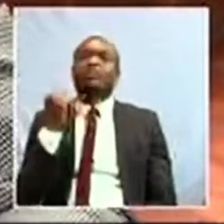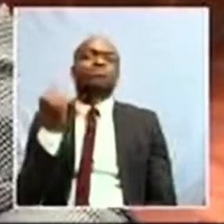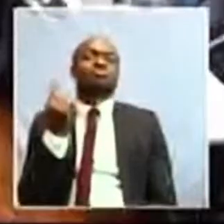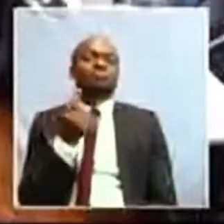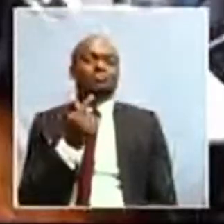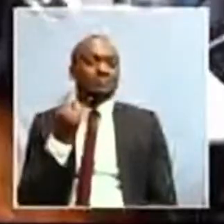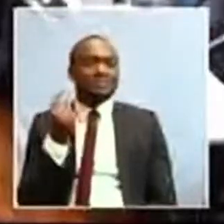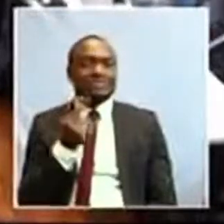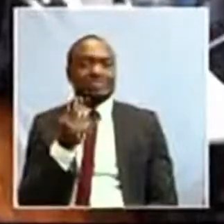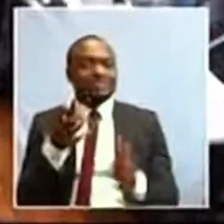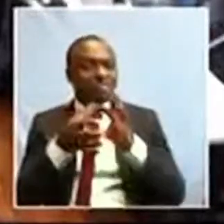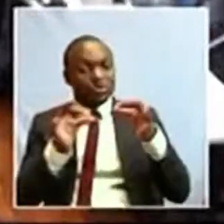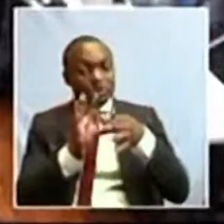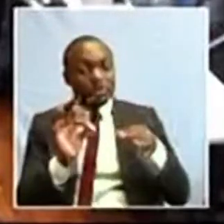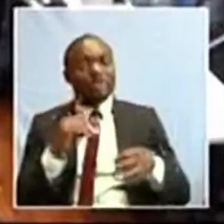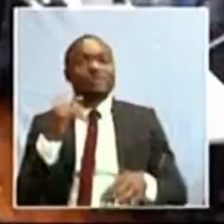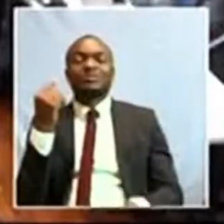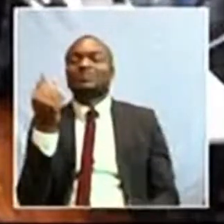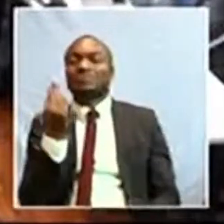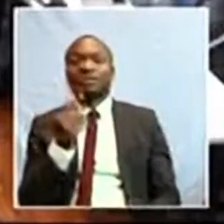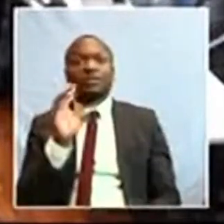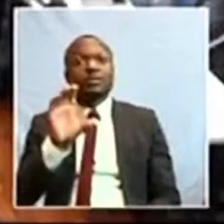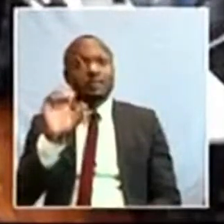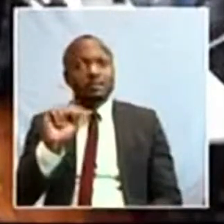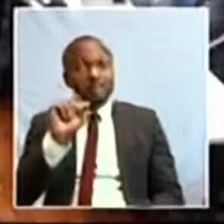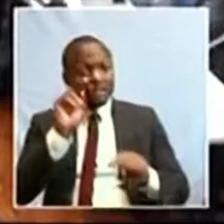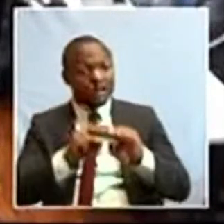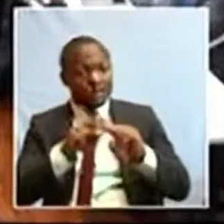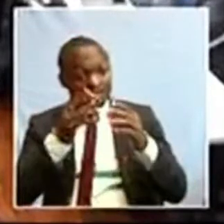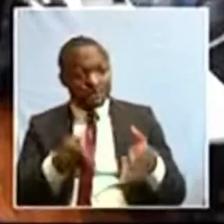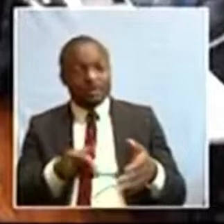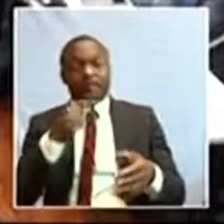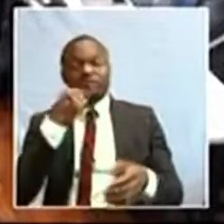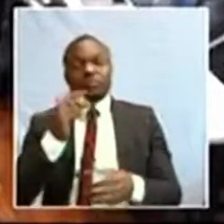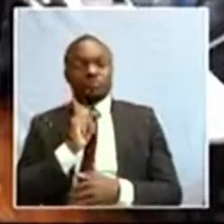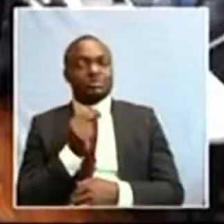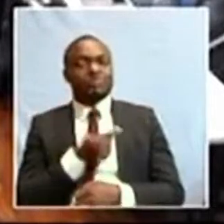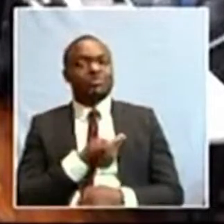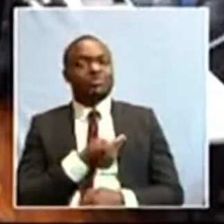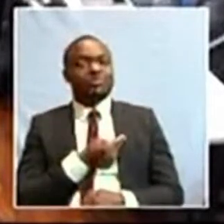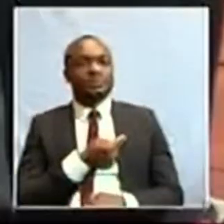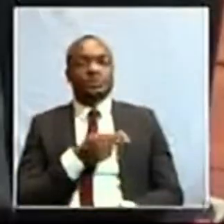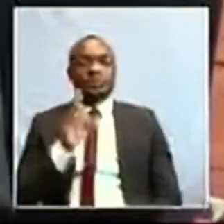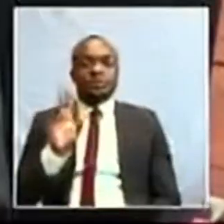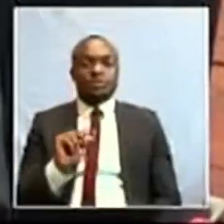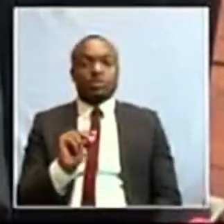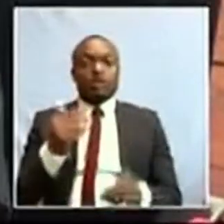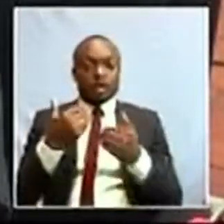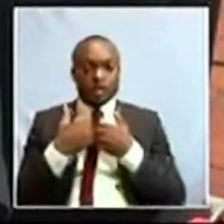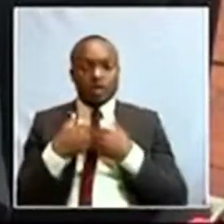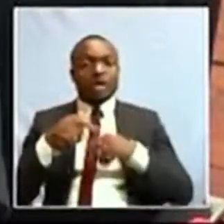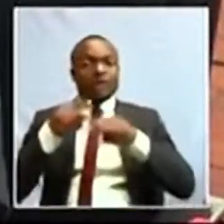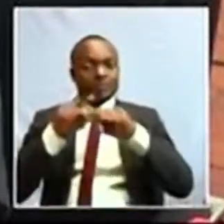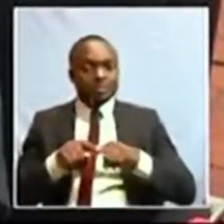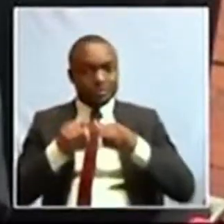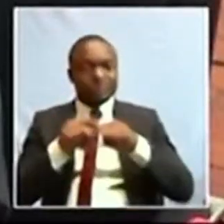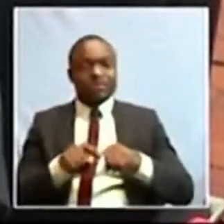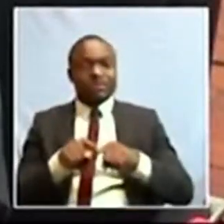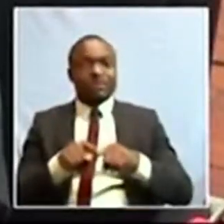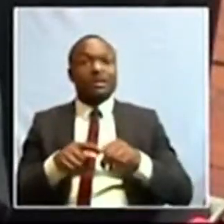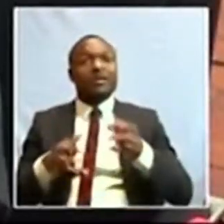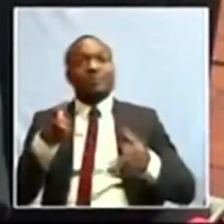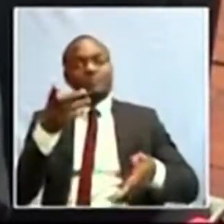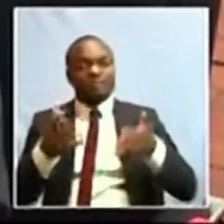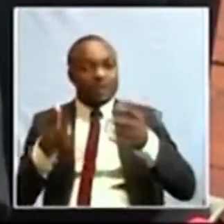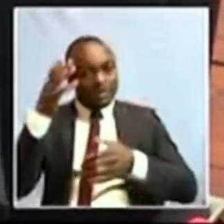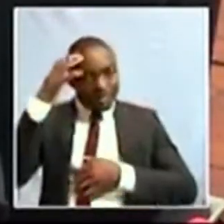to narrate before your committee. The CS can sit here and tell us to say, no, they have got dependable fire officers,